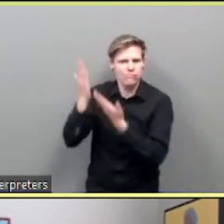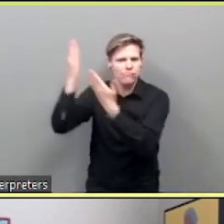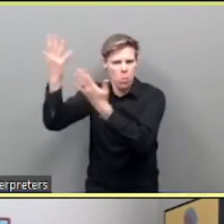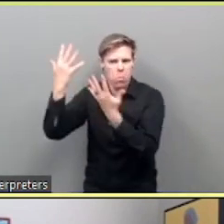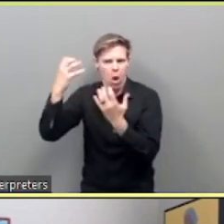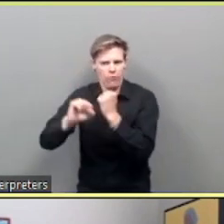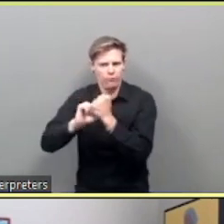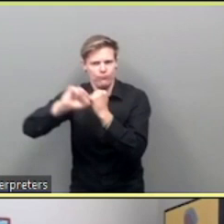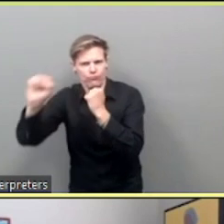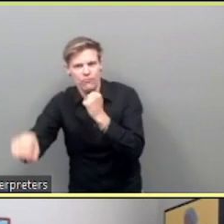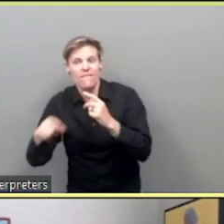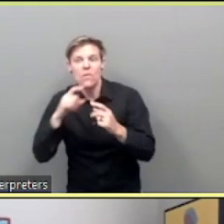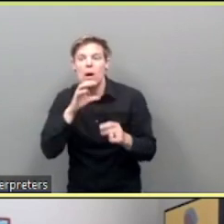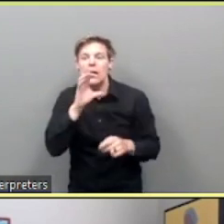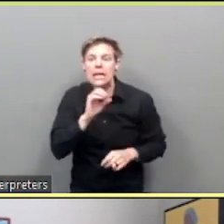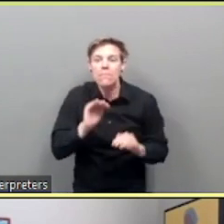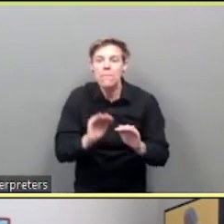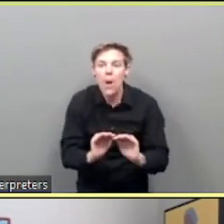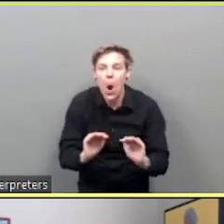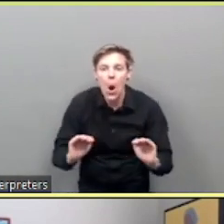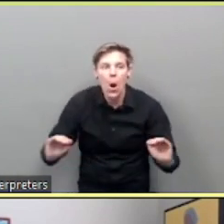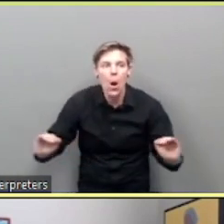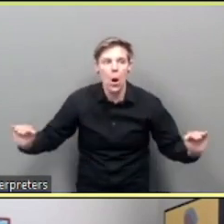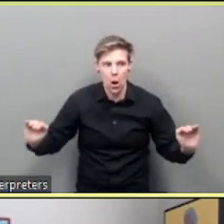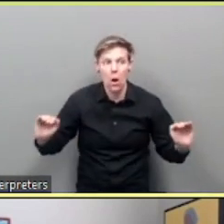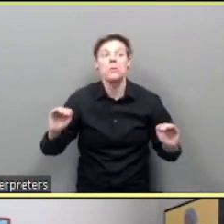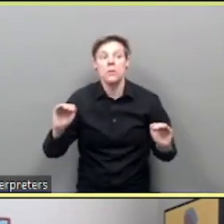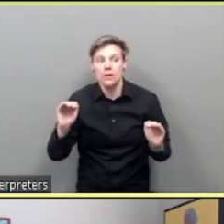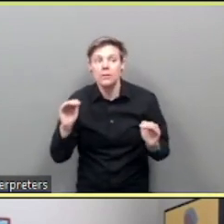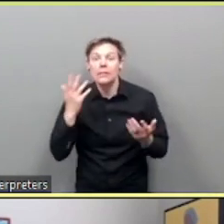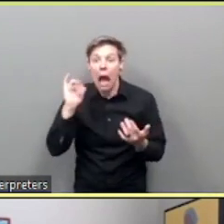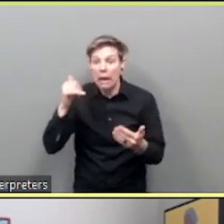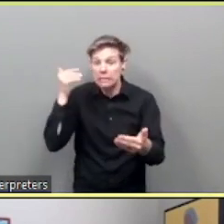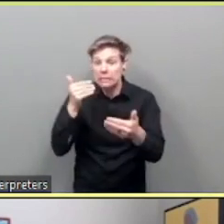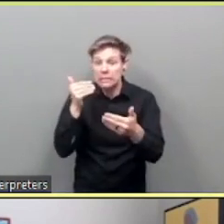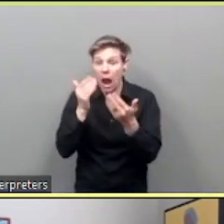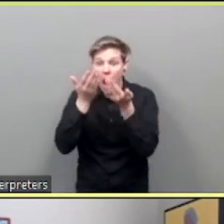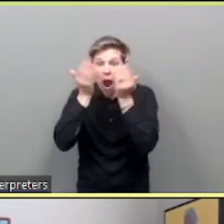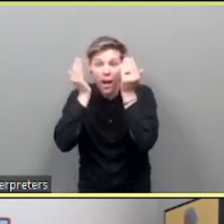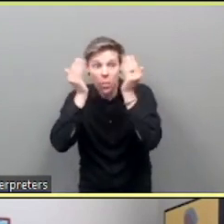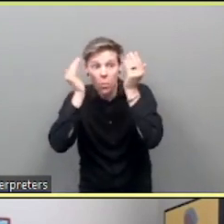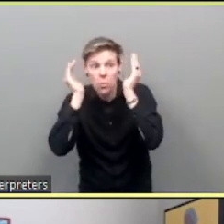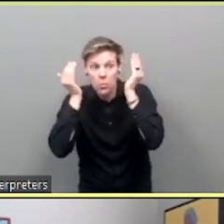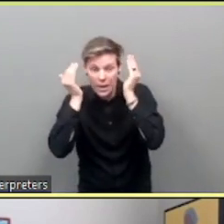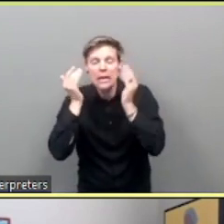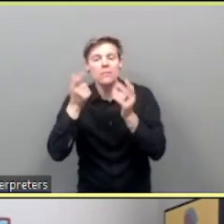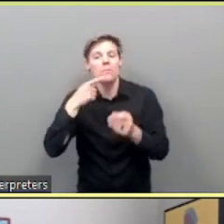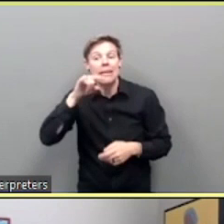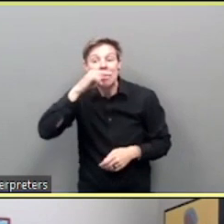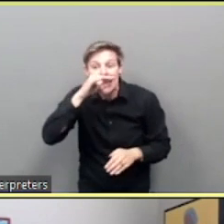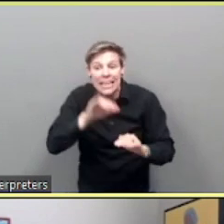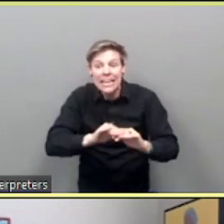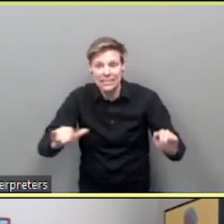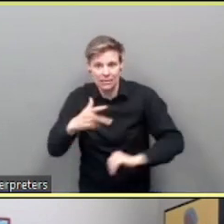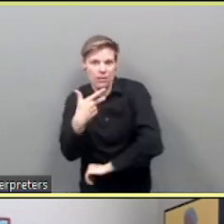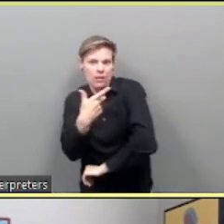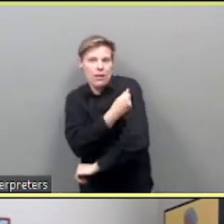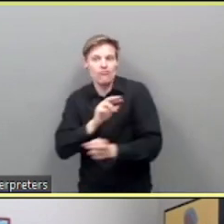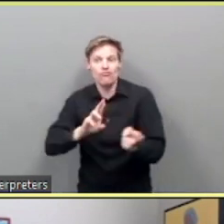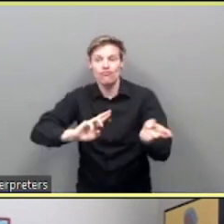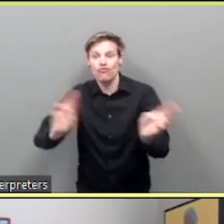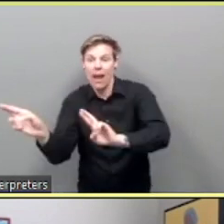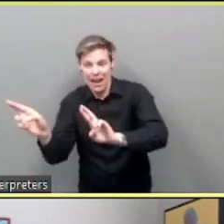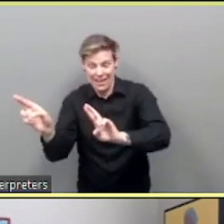hoping that actually people are thinking by Halloween, we might have vaccines for kids, which is very exciting. We're